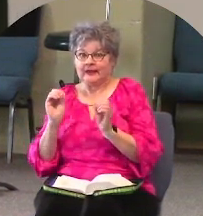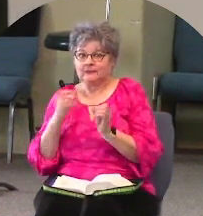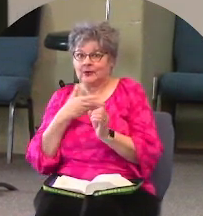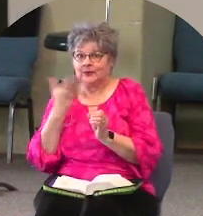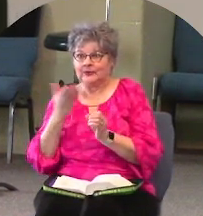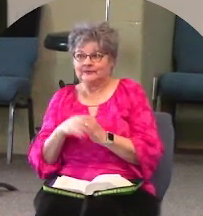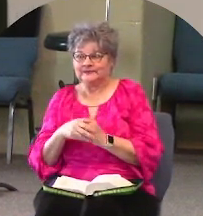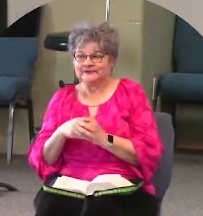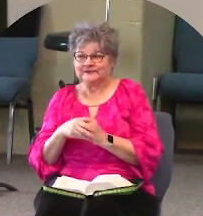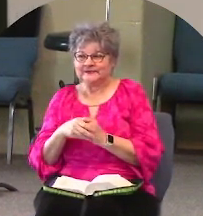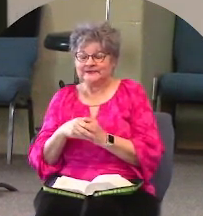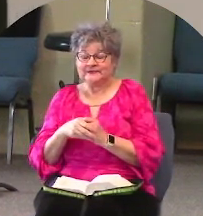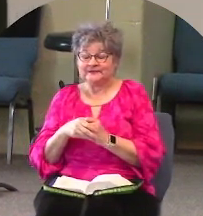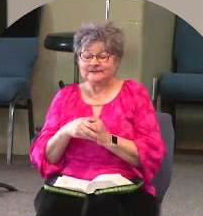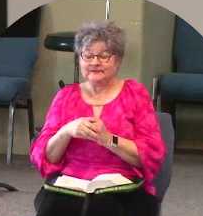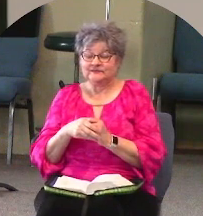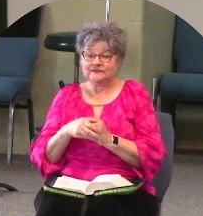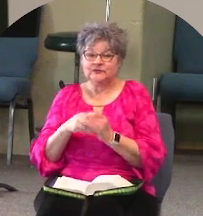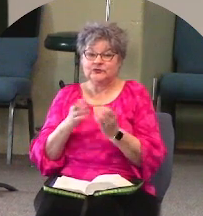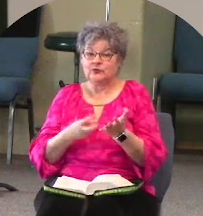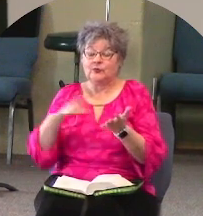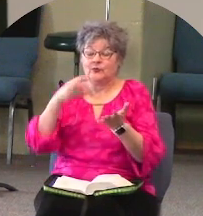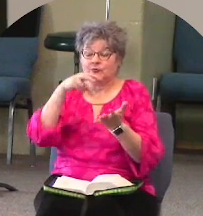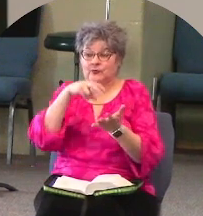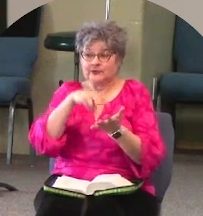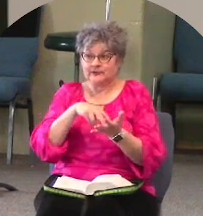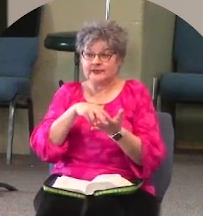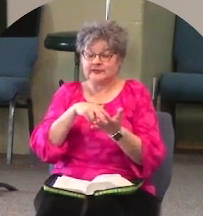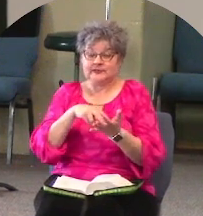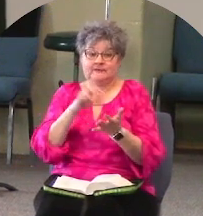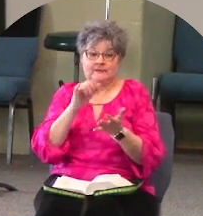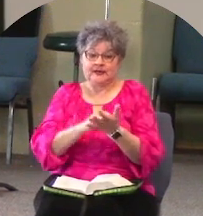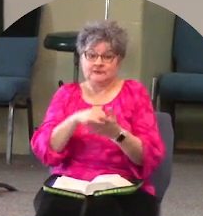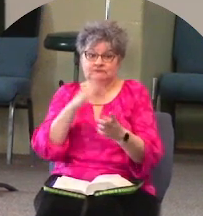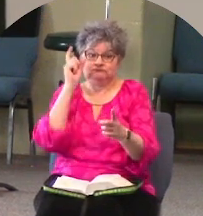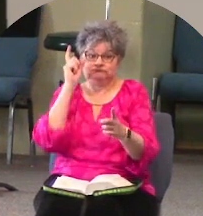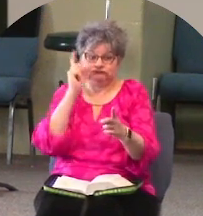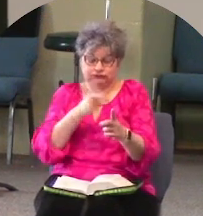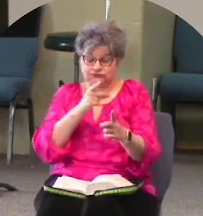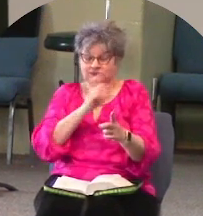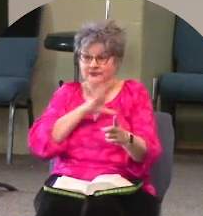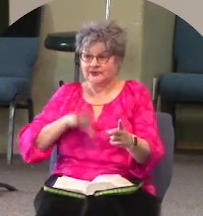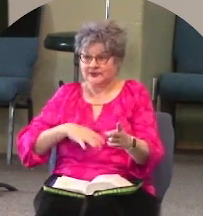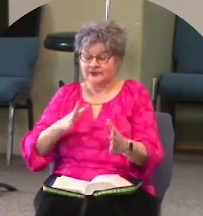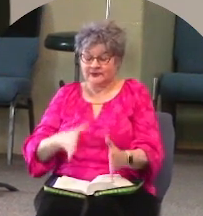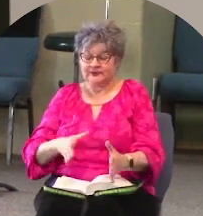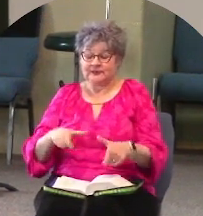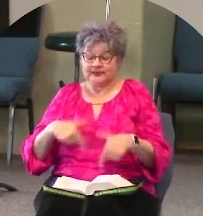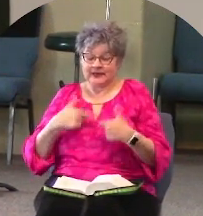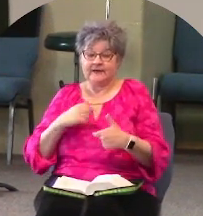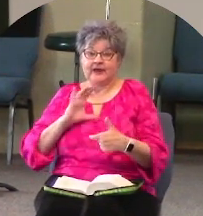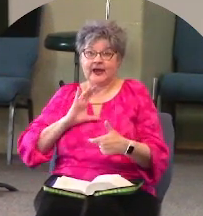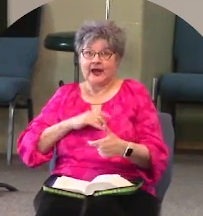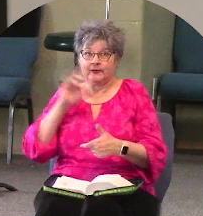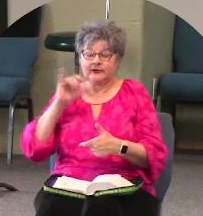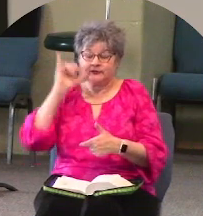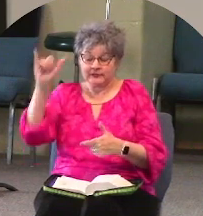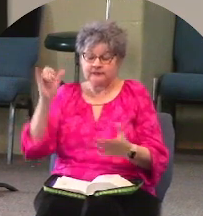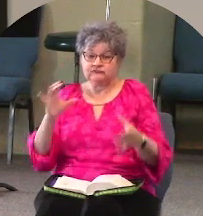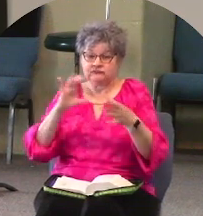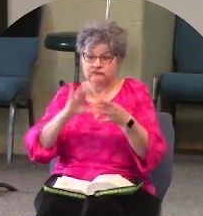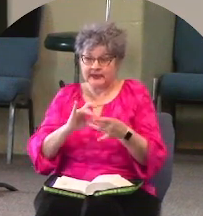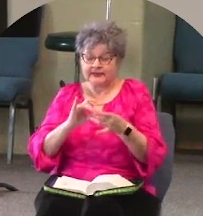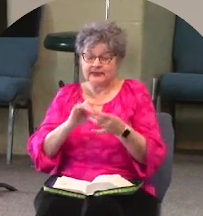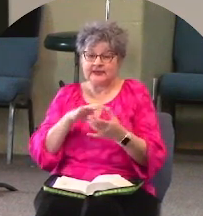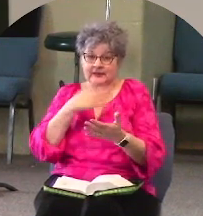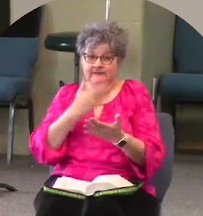Honestly. The resurrection is the be-all to end-all for Christianity. Our eternity hinges on the fact that Jesus